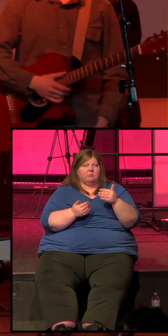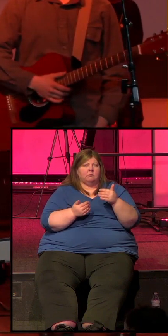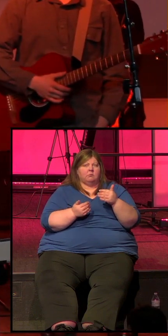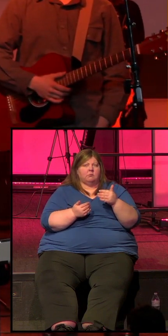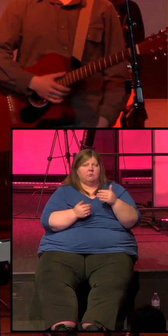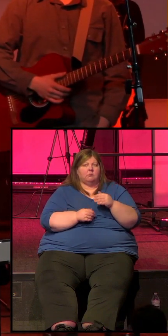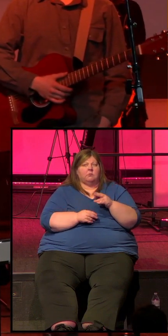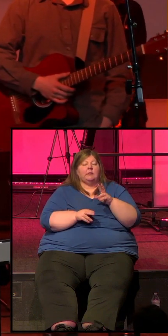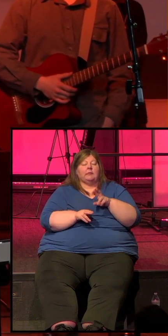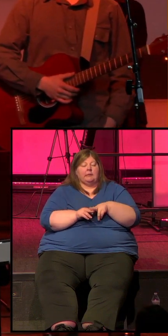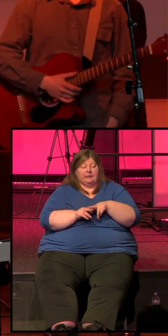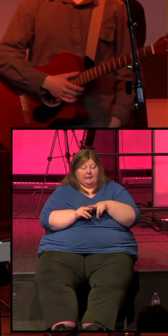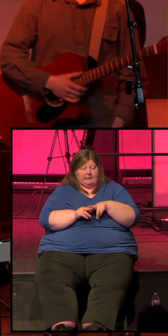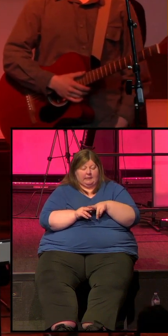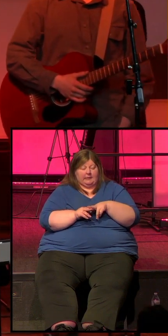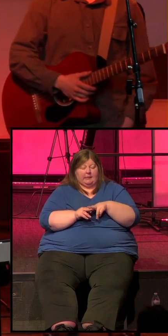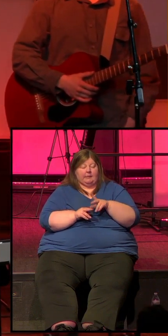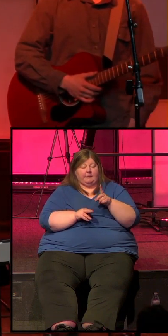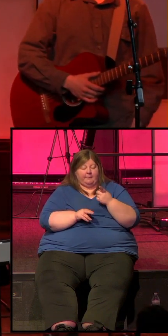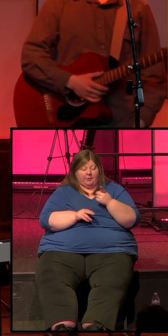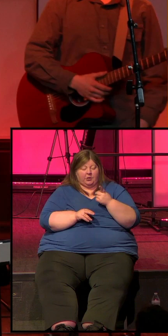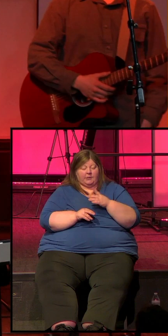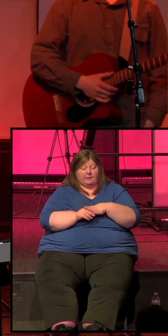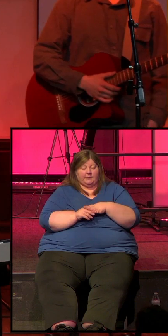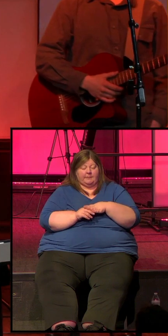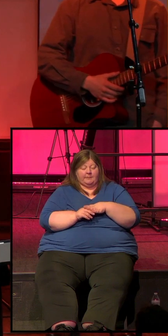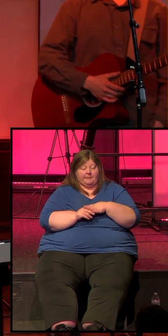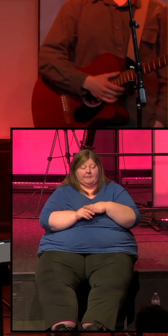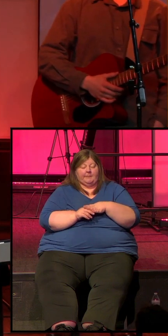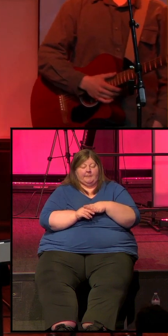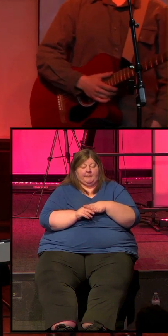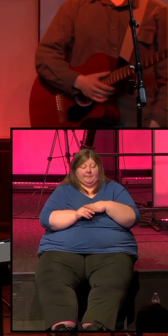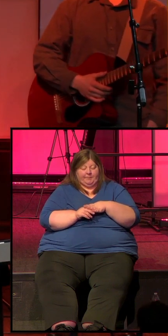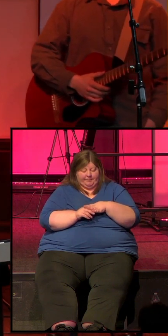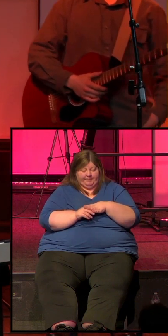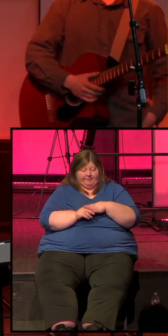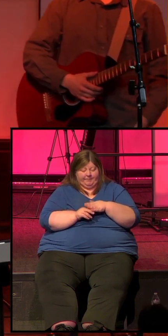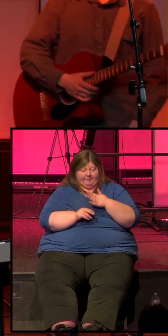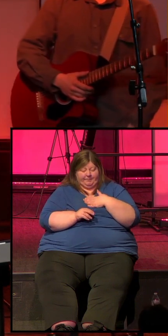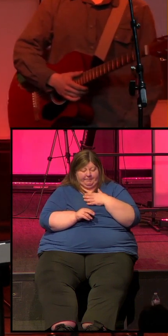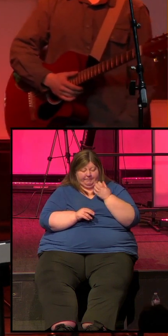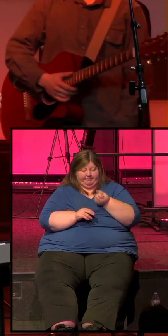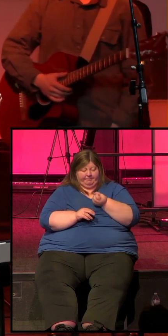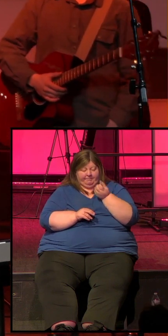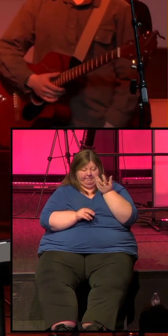first and just go, okay, Lord, this is what I bring to this equation. Here's the pain, here's